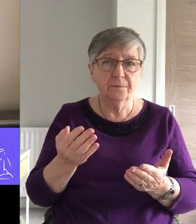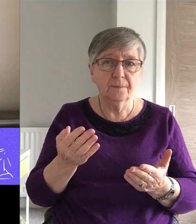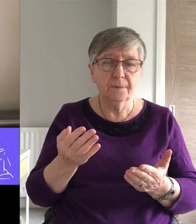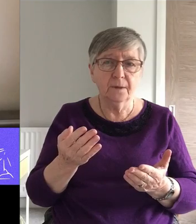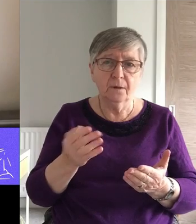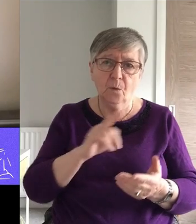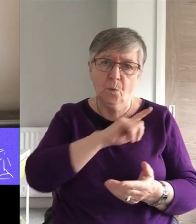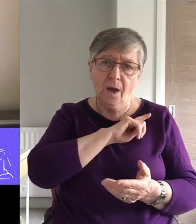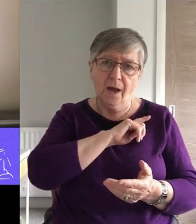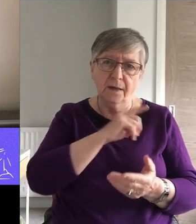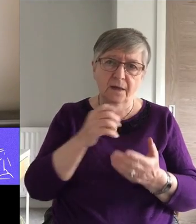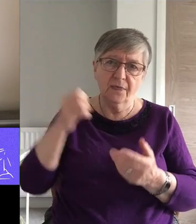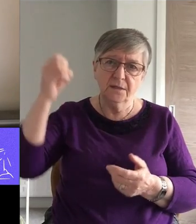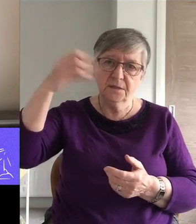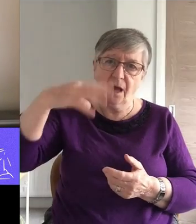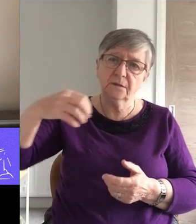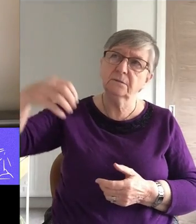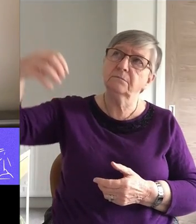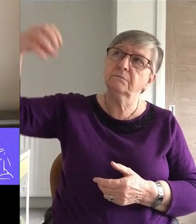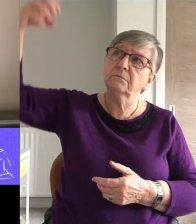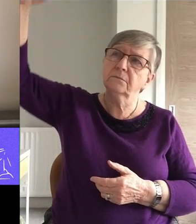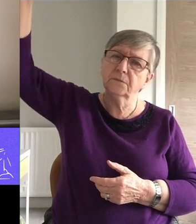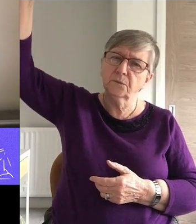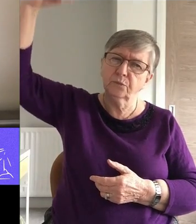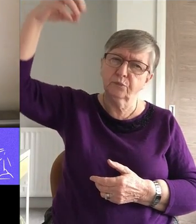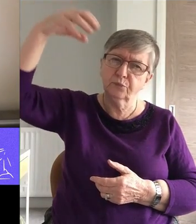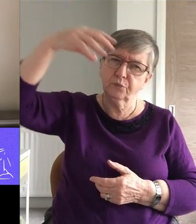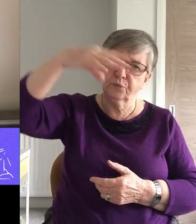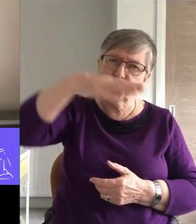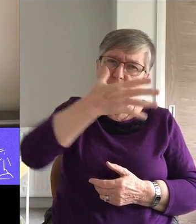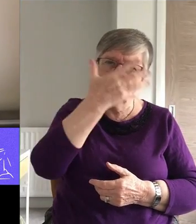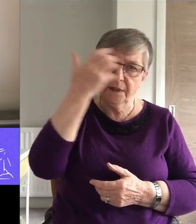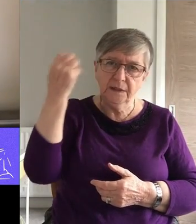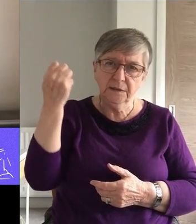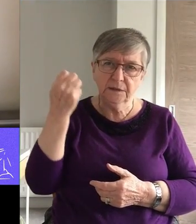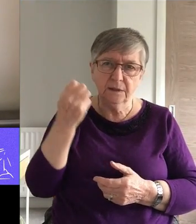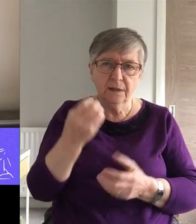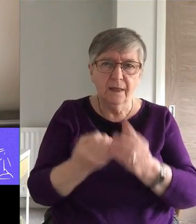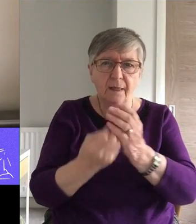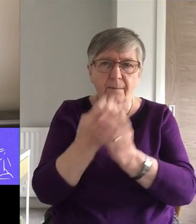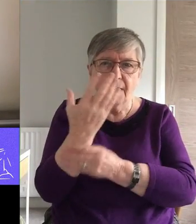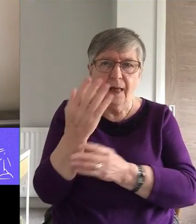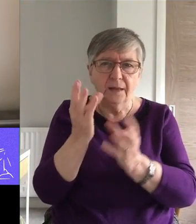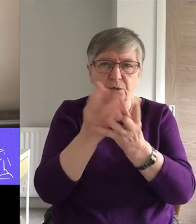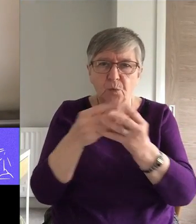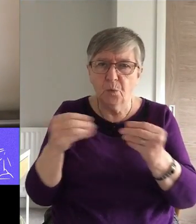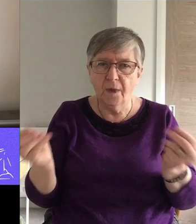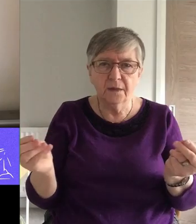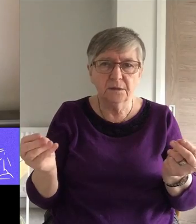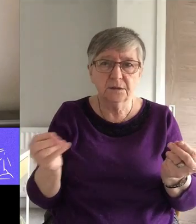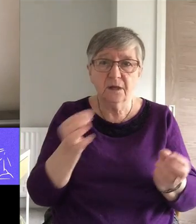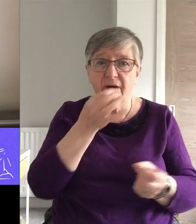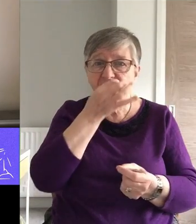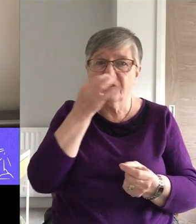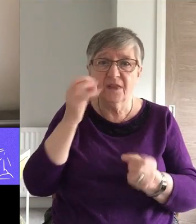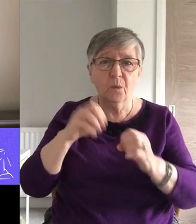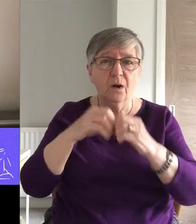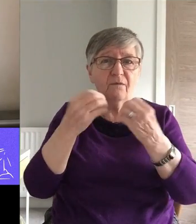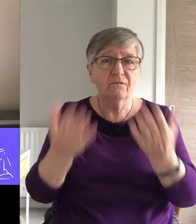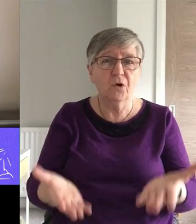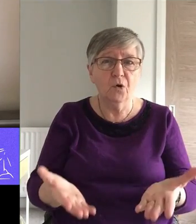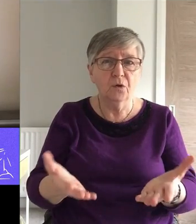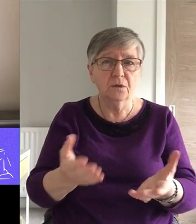For the sun rises with scorching heat and withers the plant. Its blossom falls and its beauty